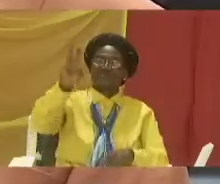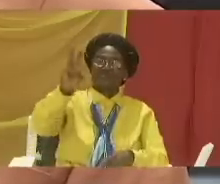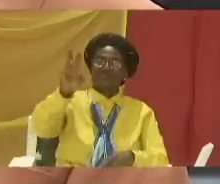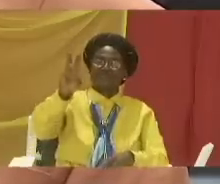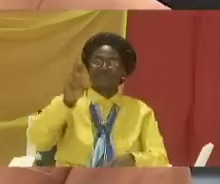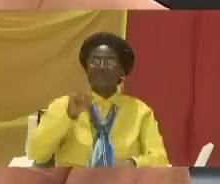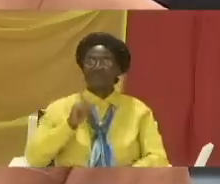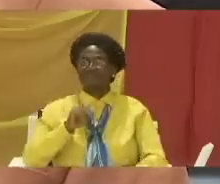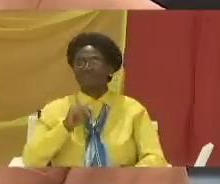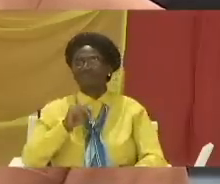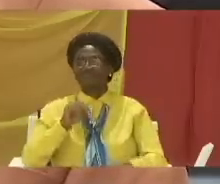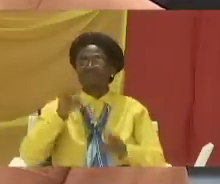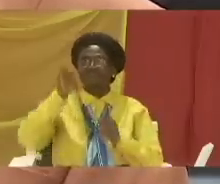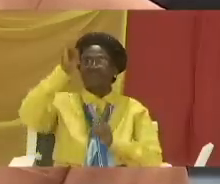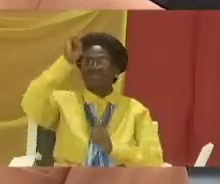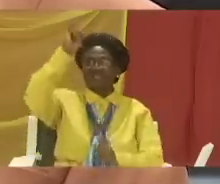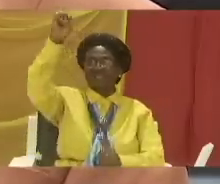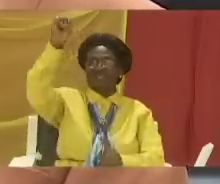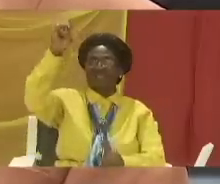16, He said,